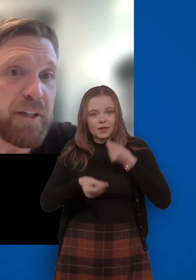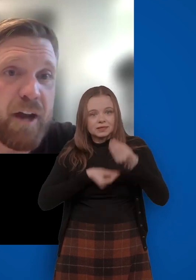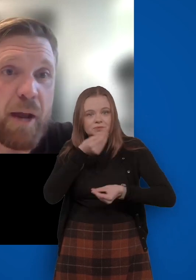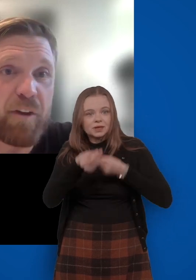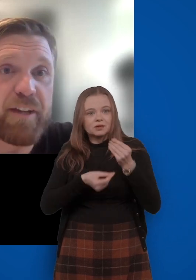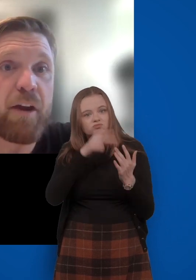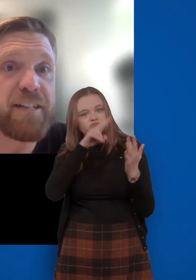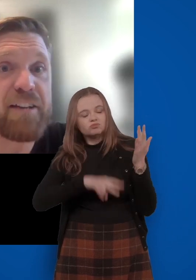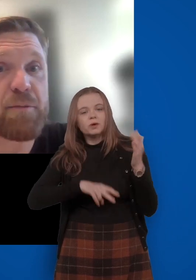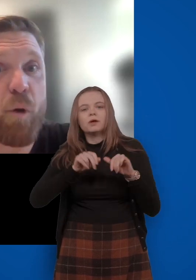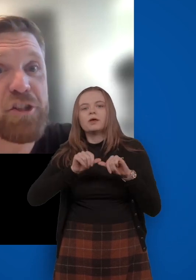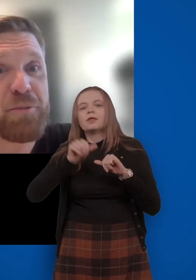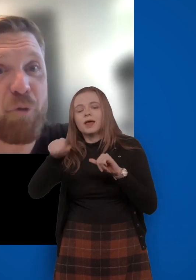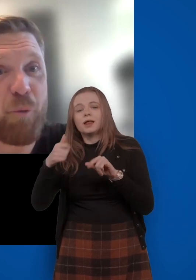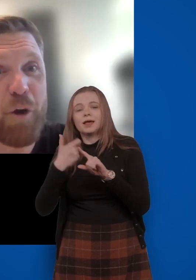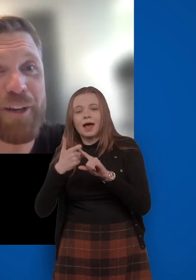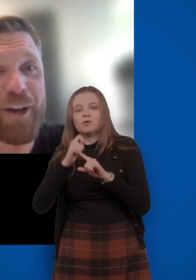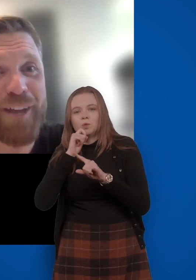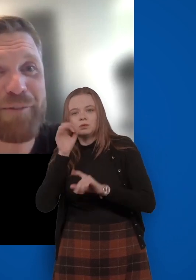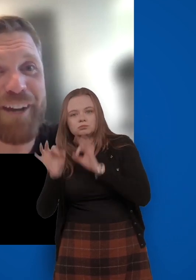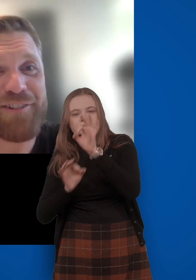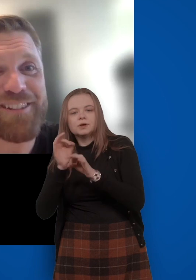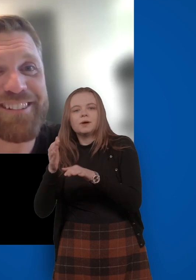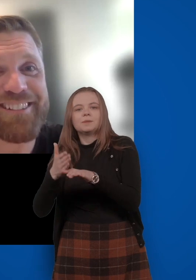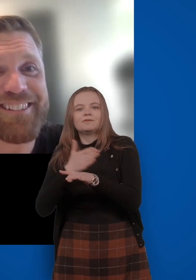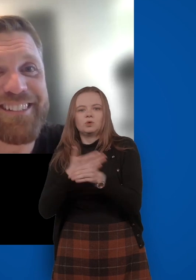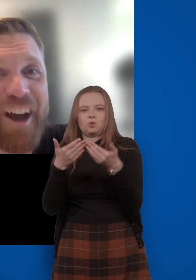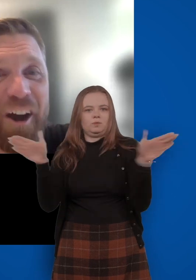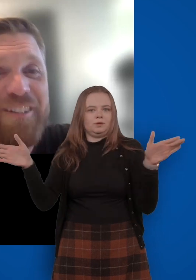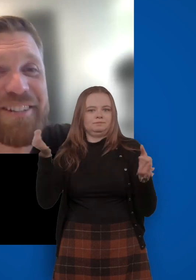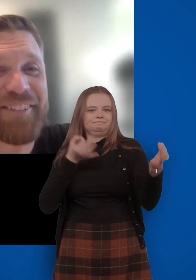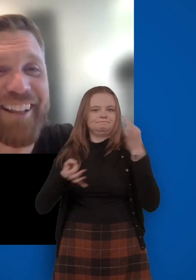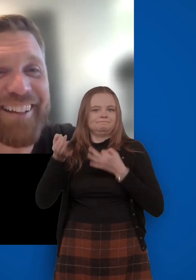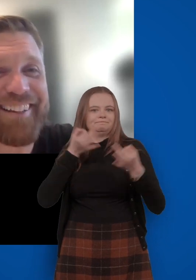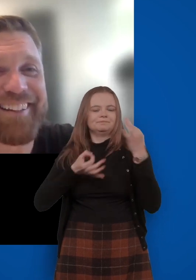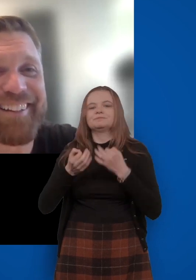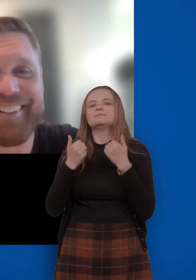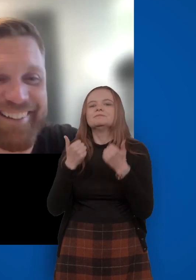a little bit of time with Karen to ask some questions before we open it up to everyone else. Over to you,